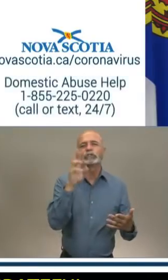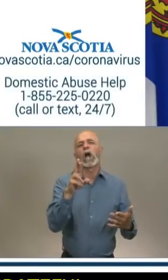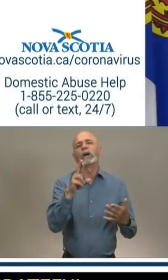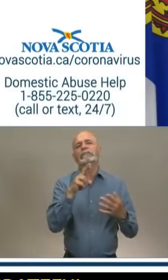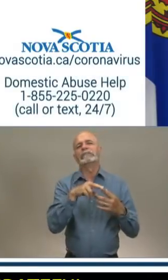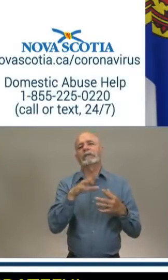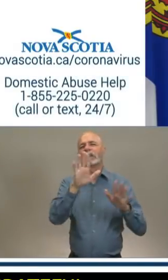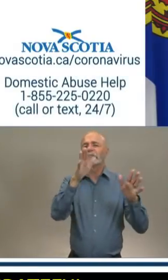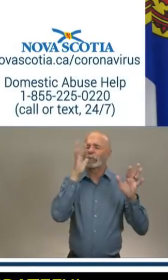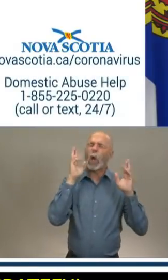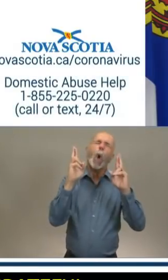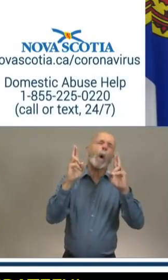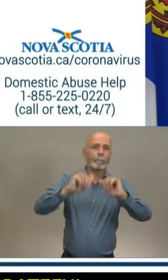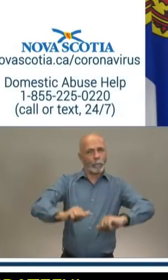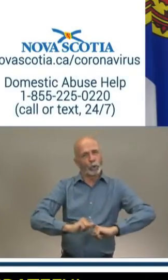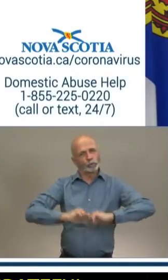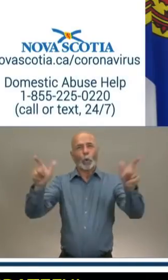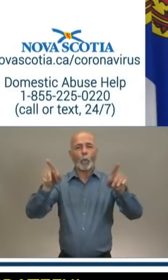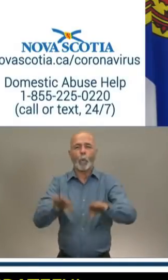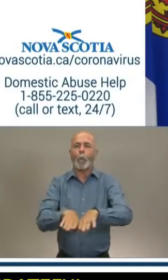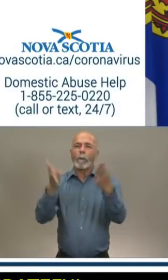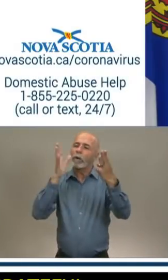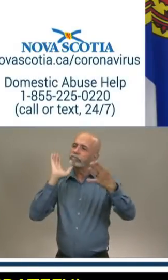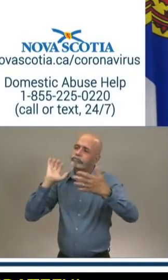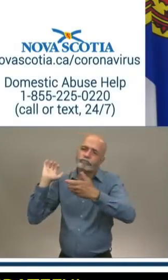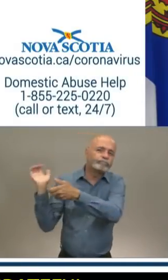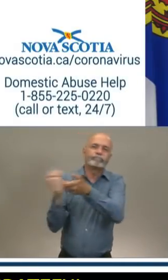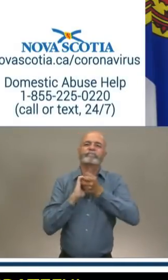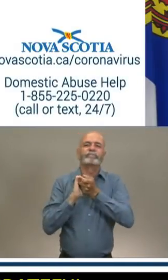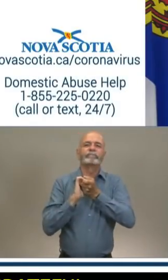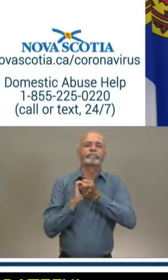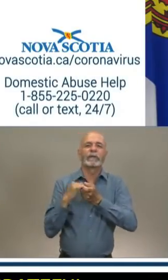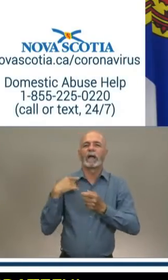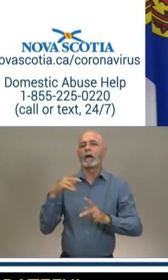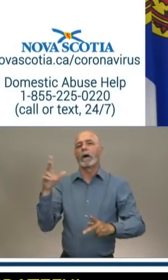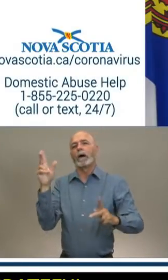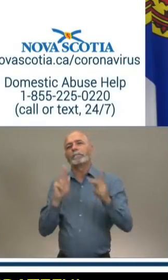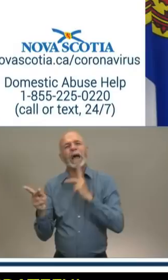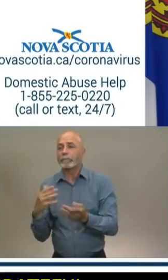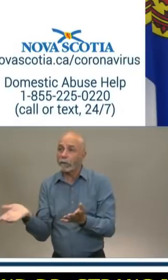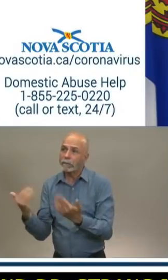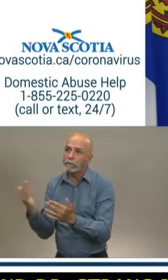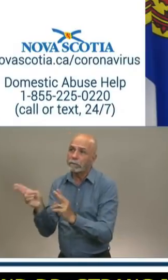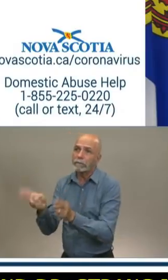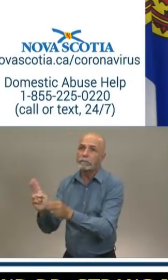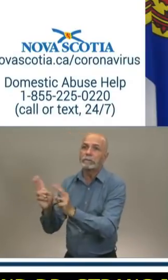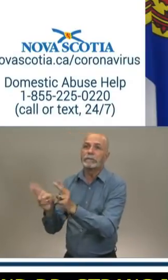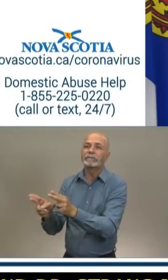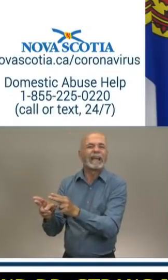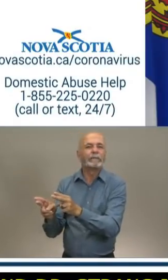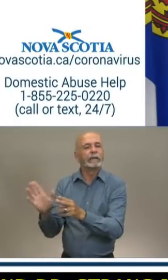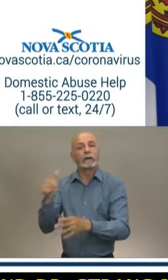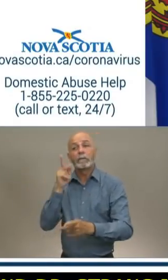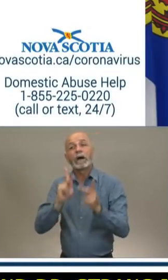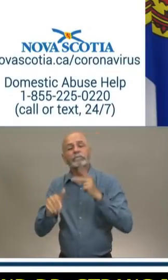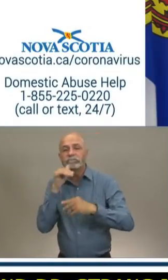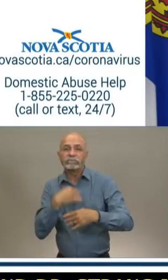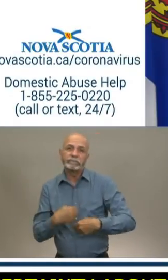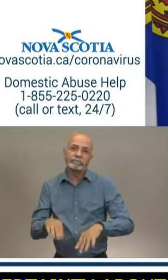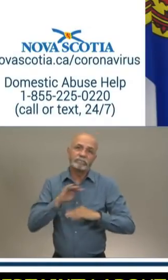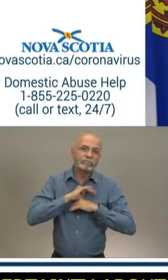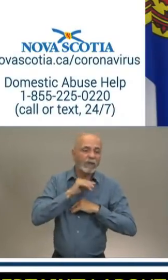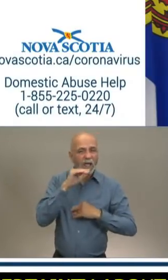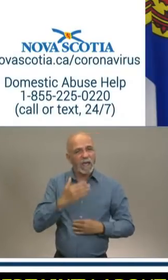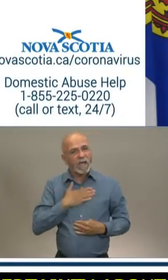I know for some, our approach is too slow, and not everyone is happy. But we are in a better position because we have listened to public